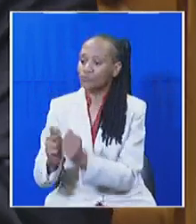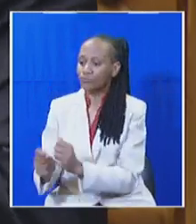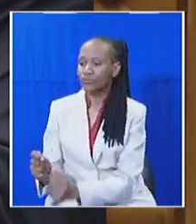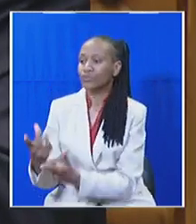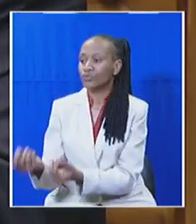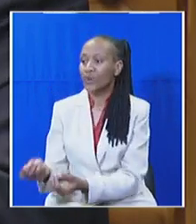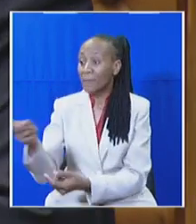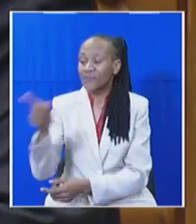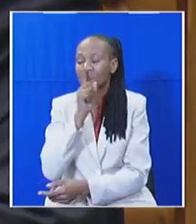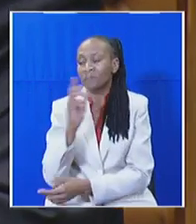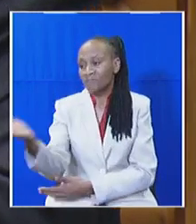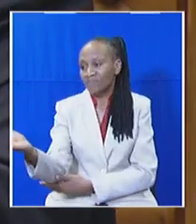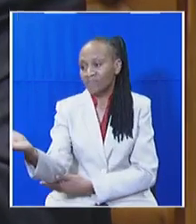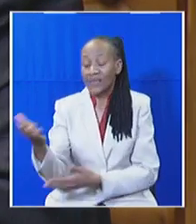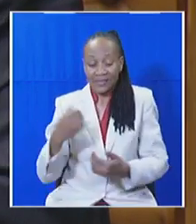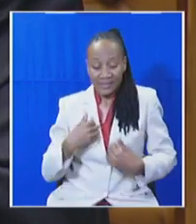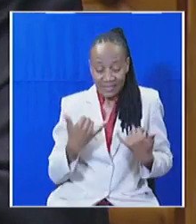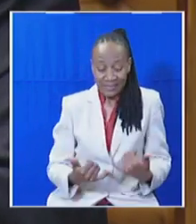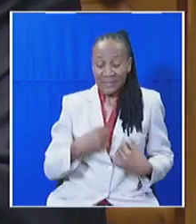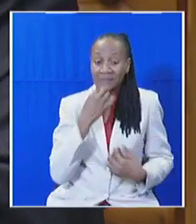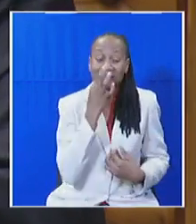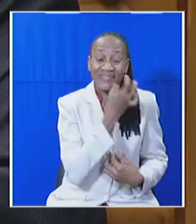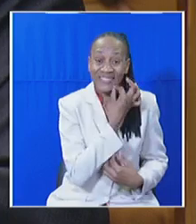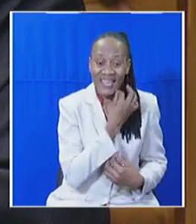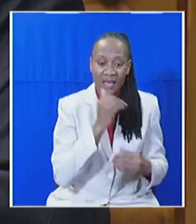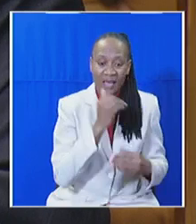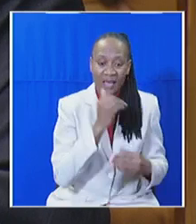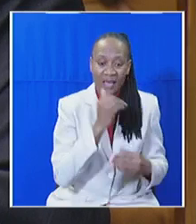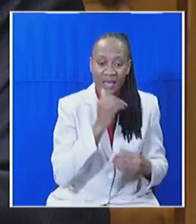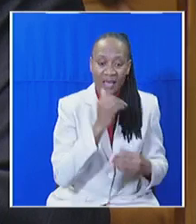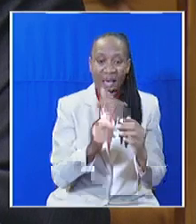saying the process has not been completed.